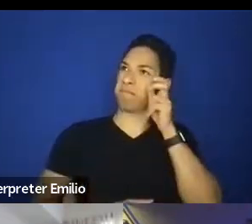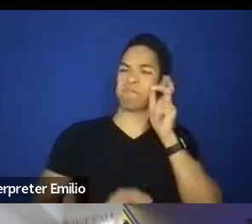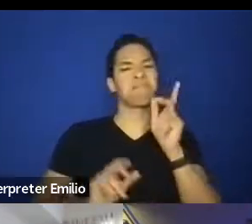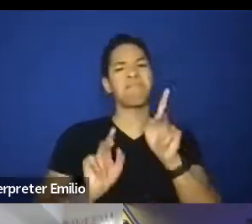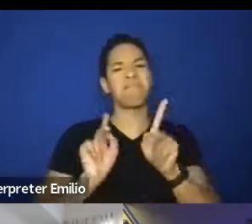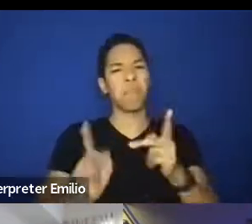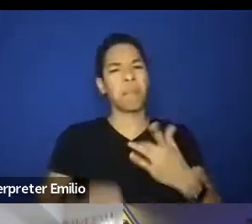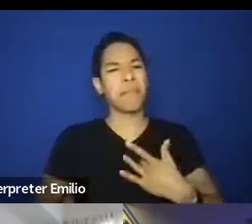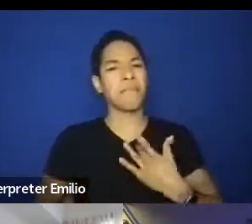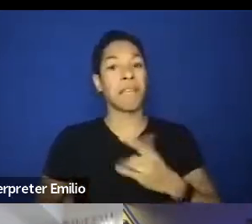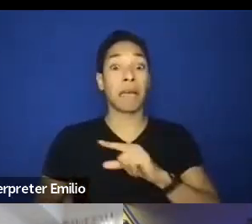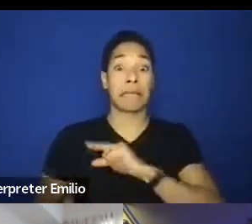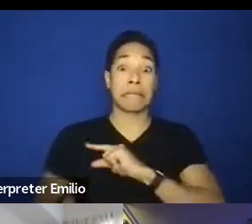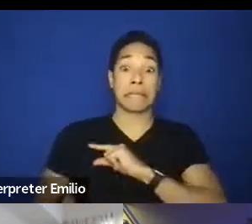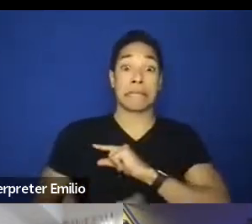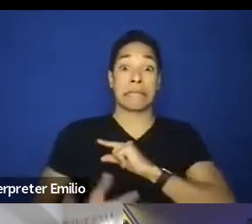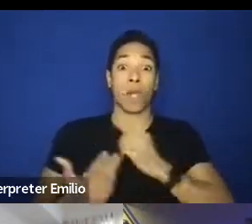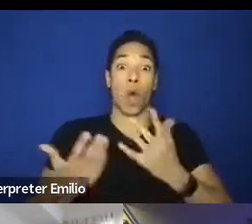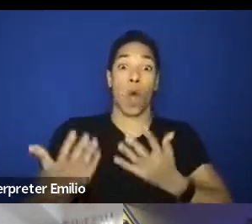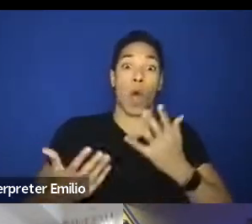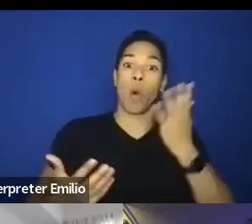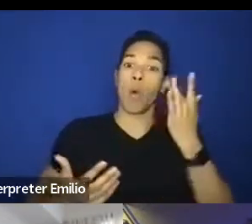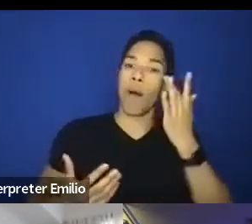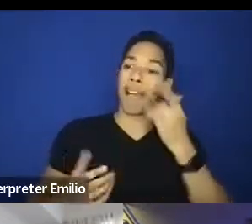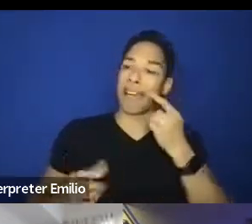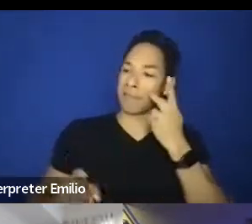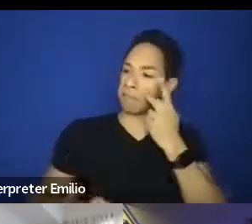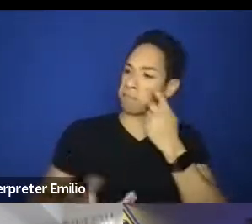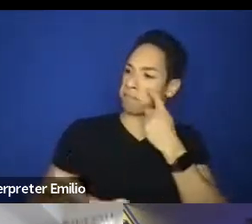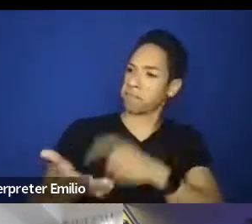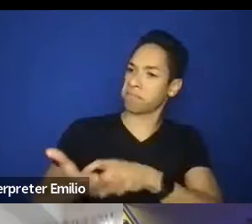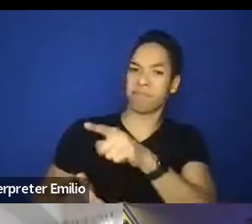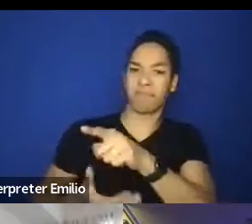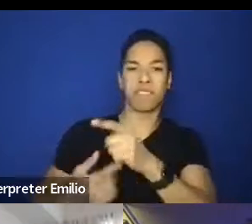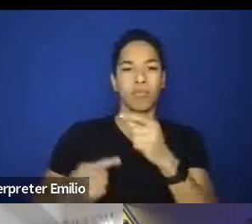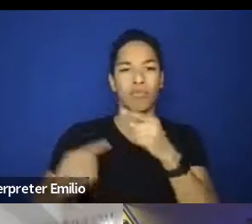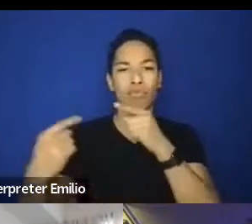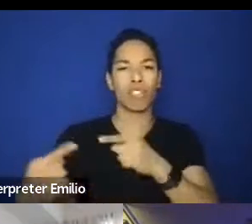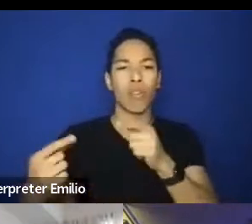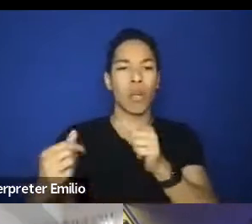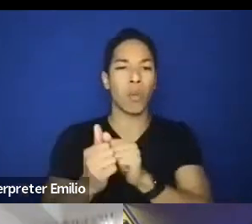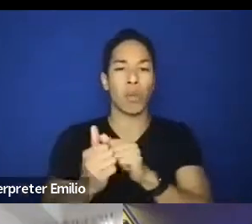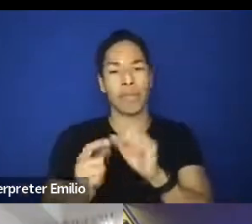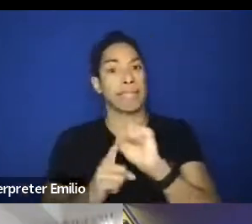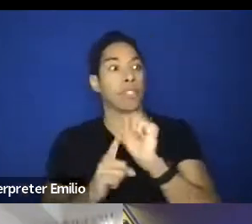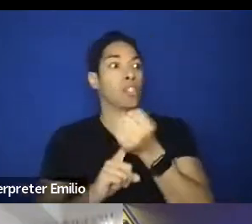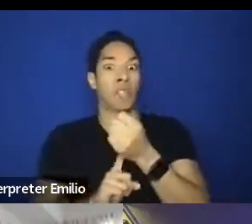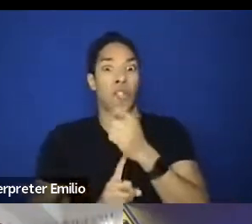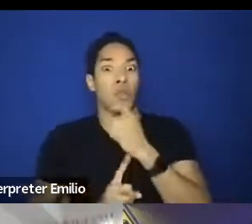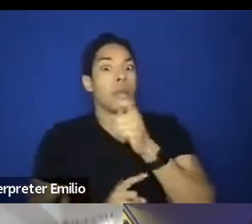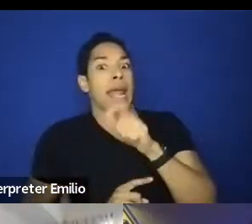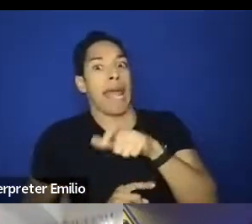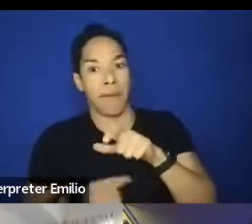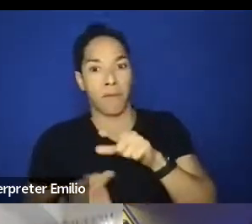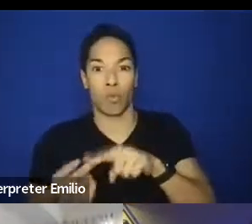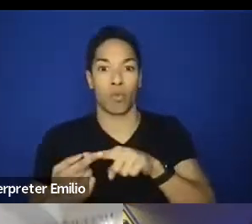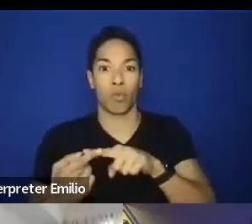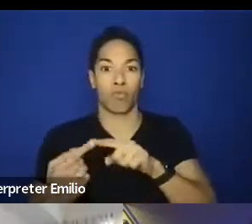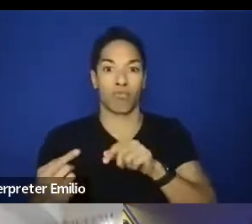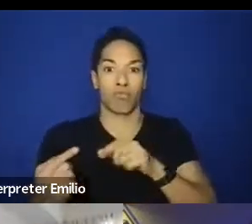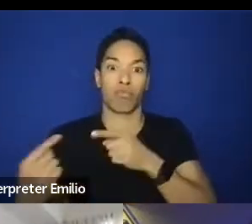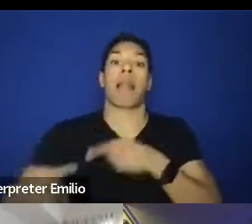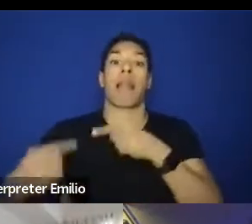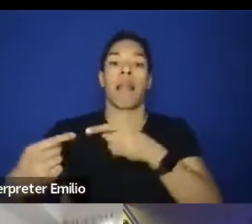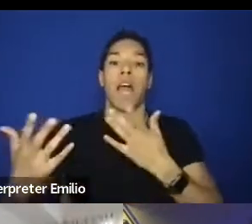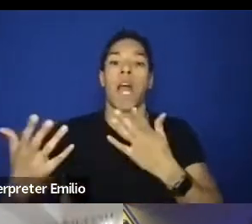guilty because they're seeing someone experiencing something that they don't have to necessarily deal with, right? So then there's this guilt that comes into play, and then